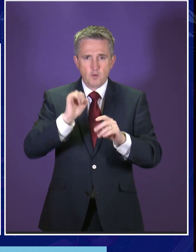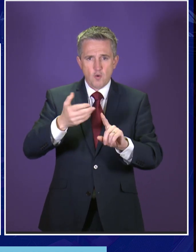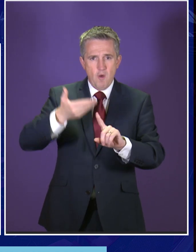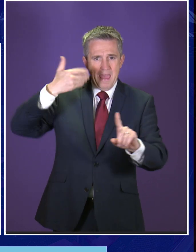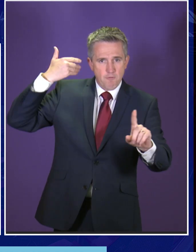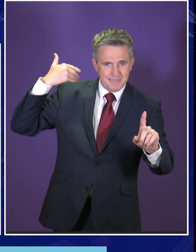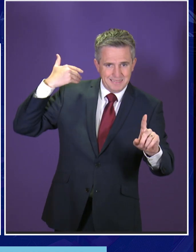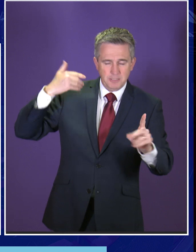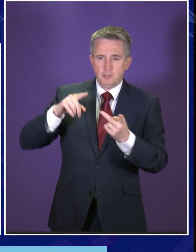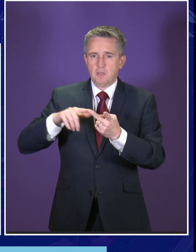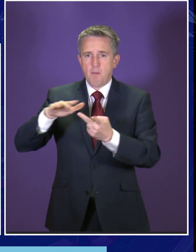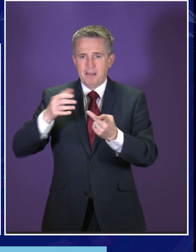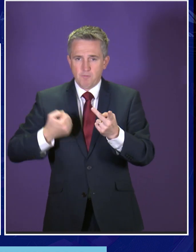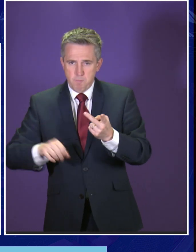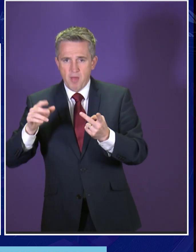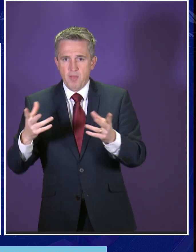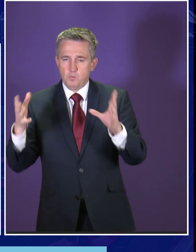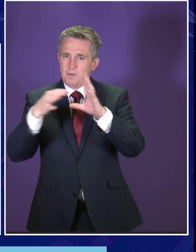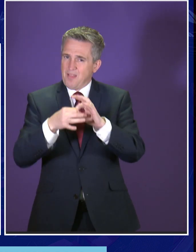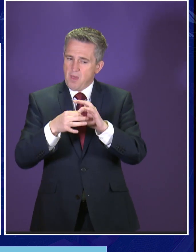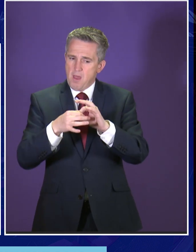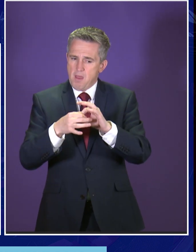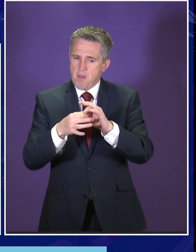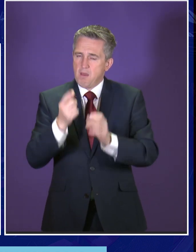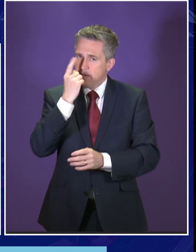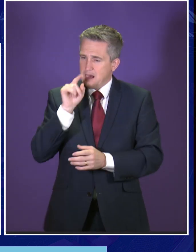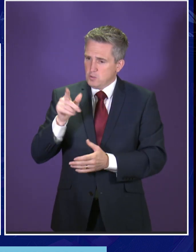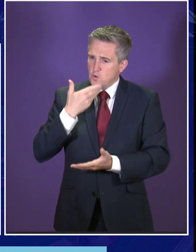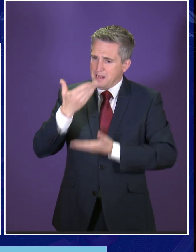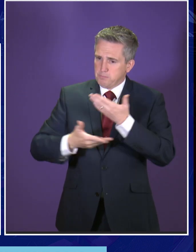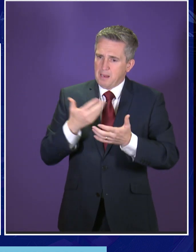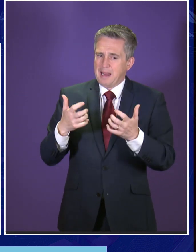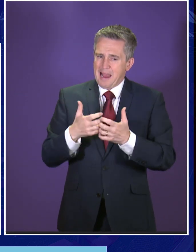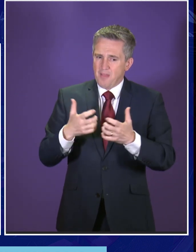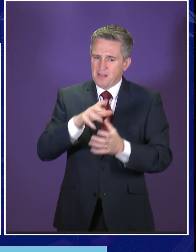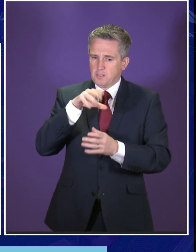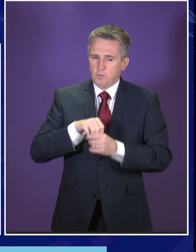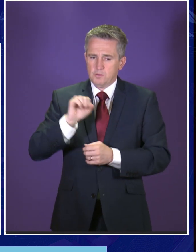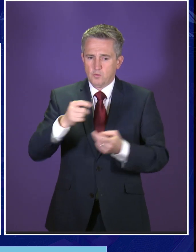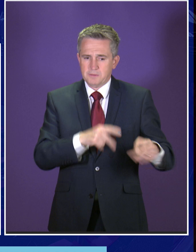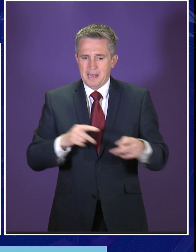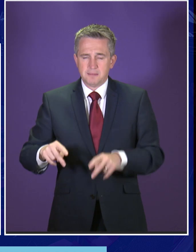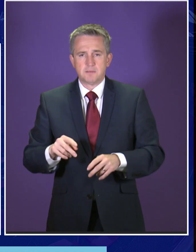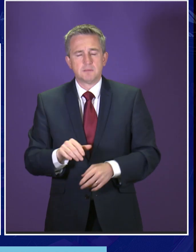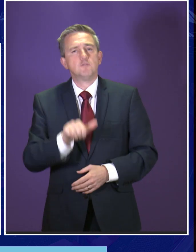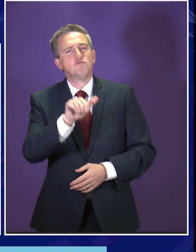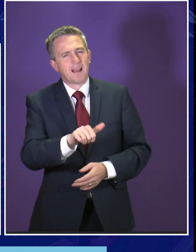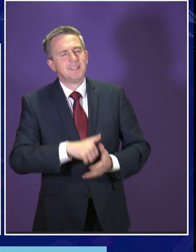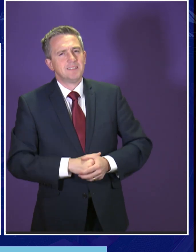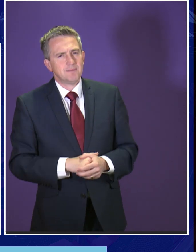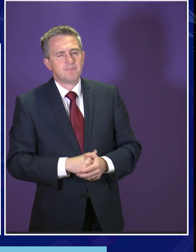your birth? Could you say something about that in the way that you approach dance? Yeah, I mean, I grew up in a very